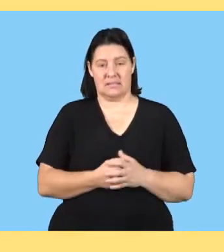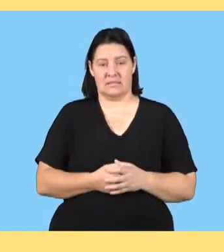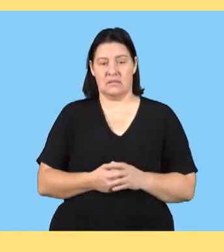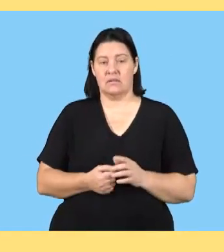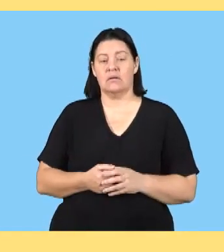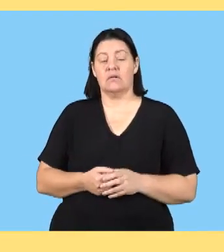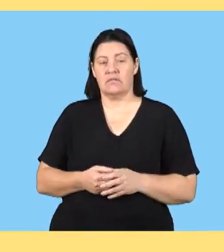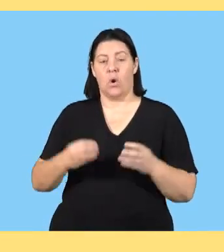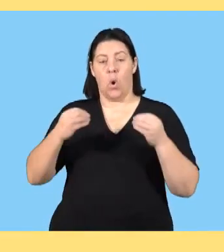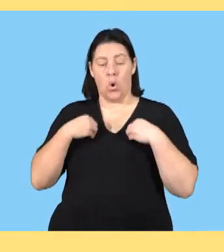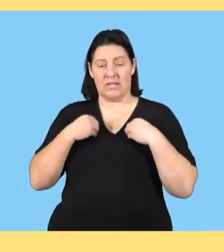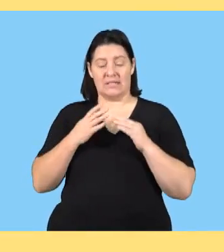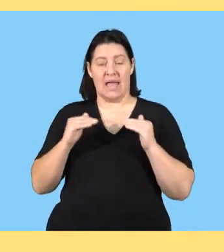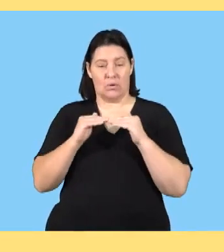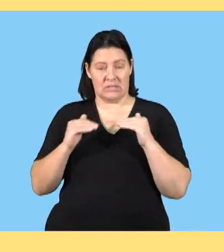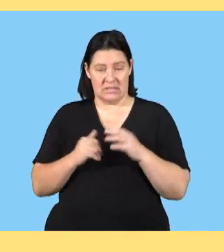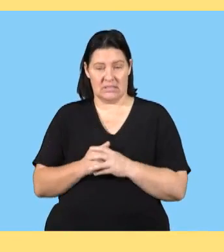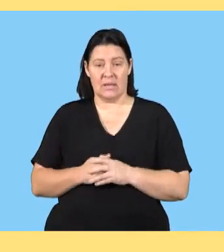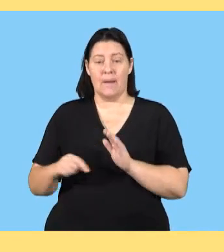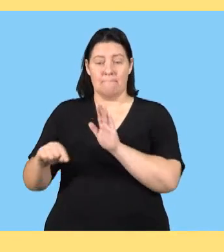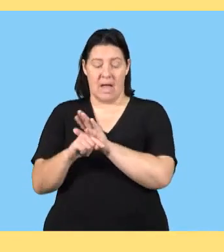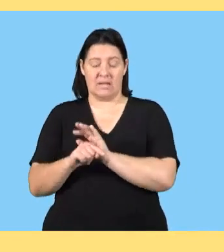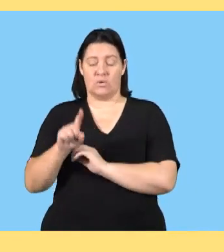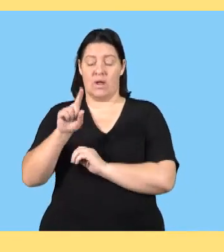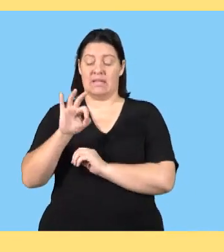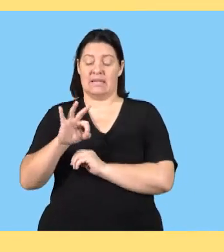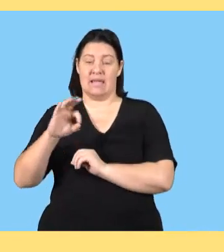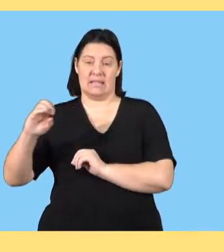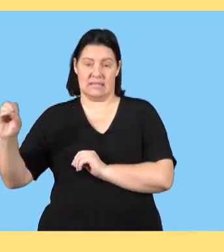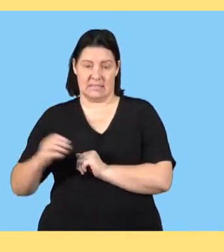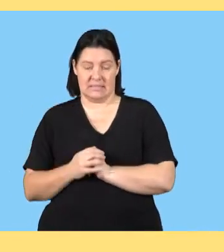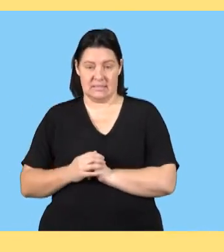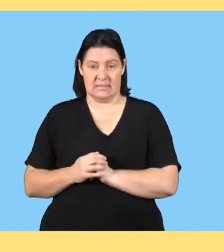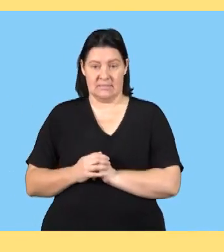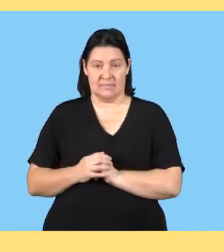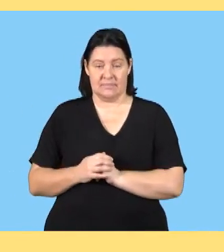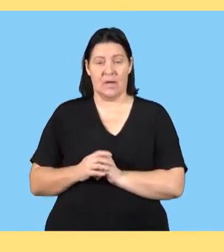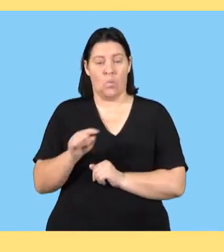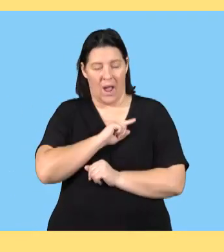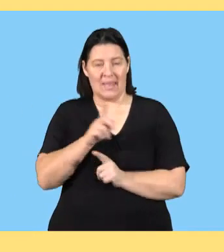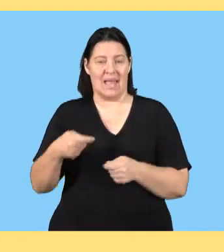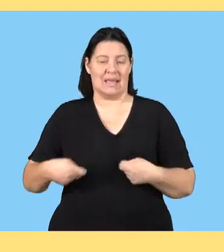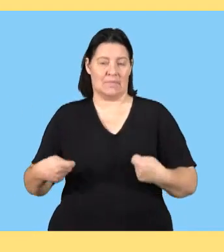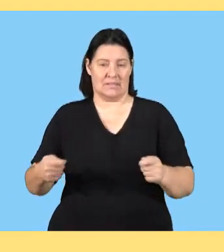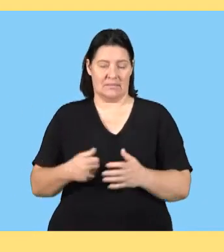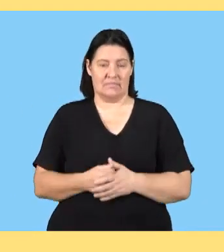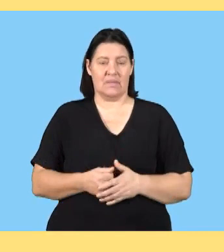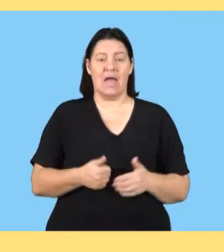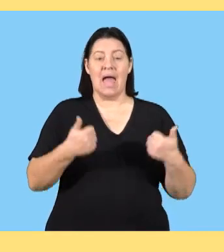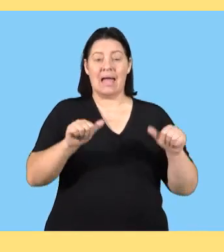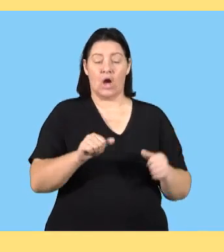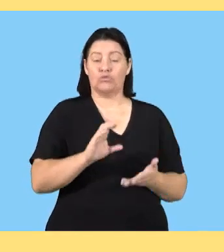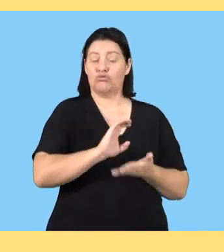We come honest equity minus 1,300. Bad debts is an expense. Account